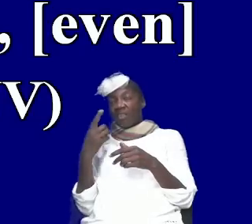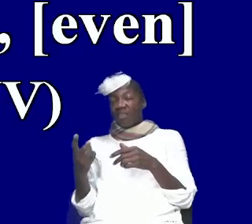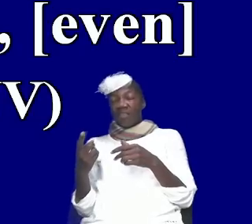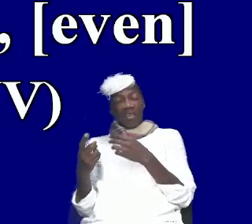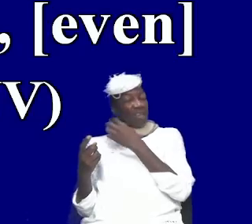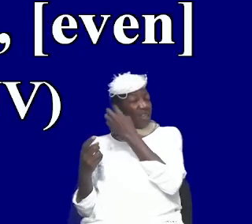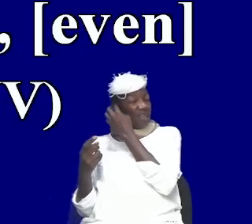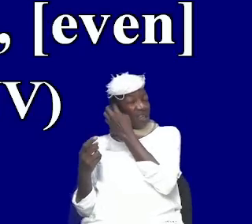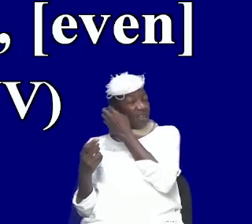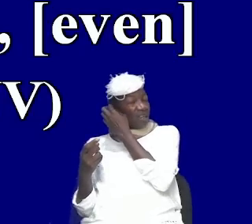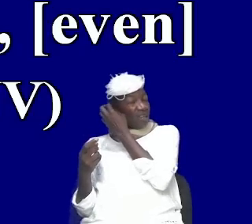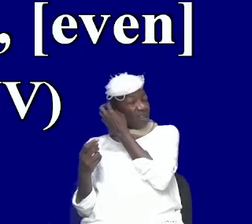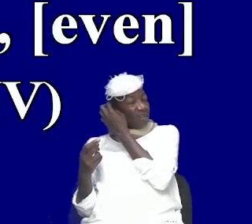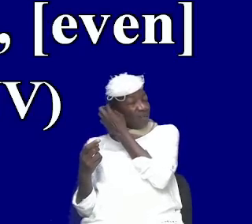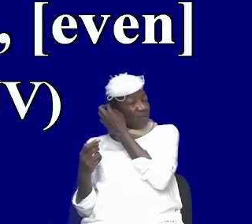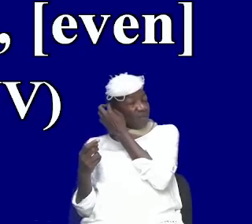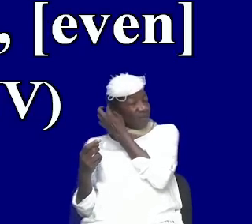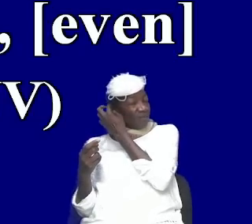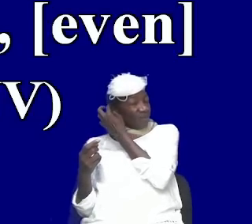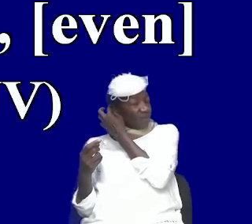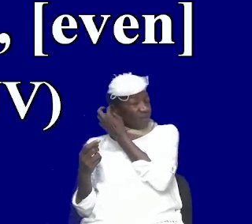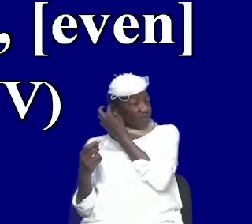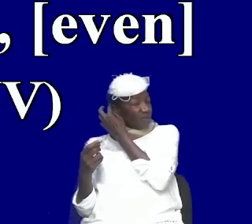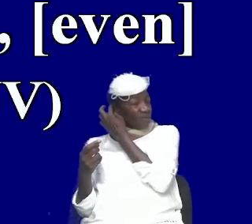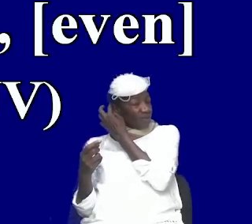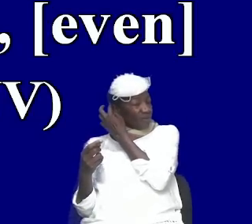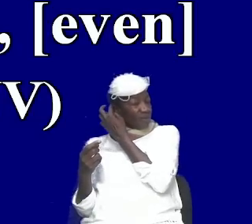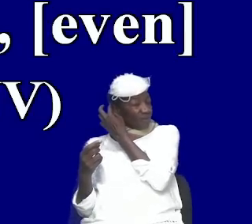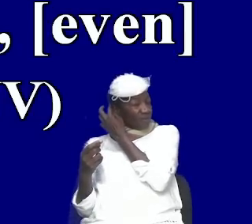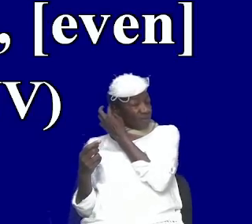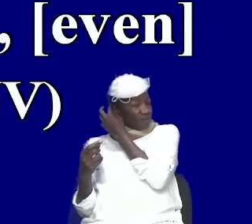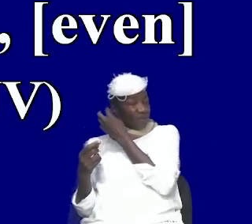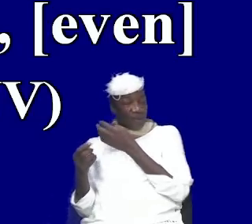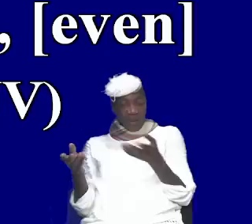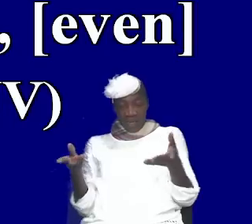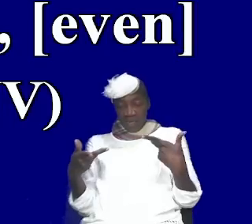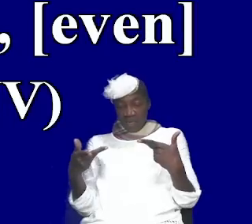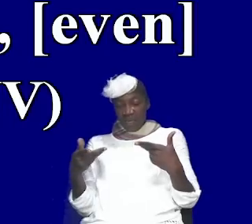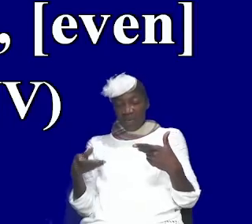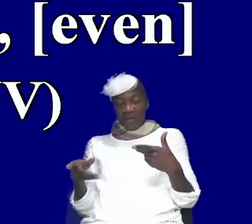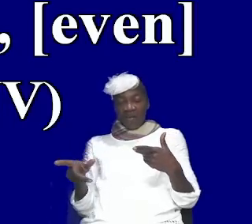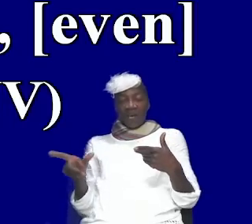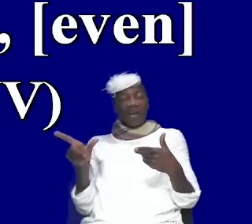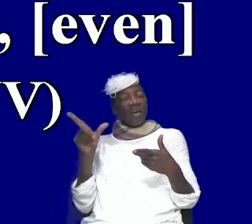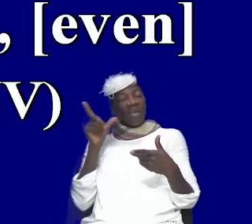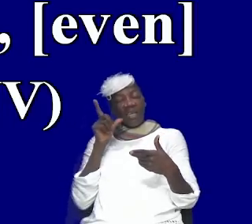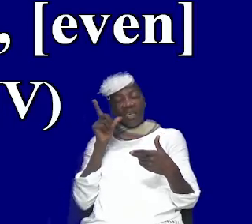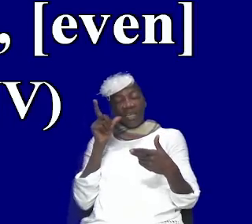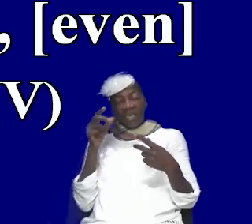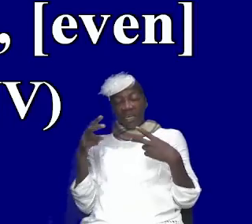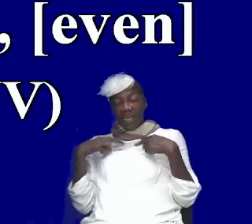Although, and the story is essentially this. Here was a lady that had very little.